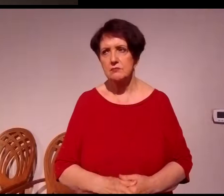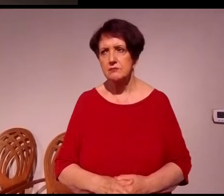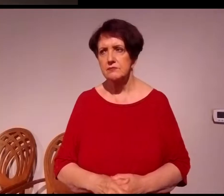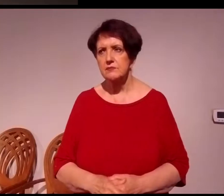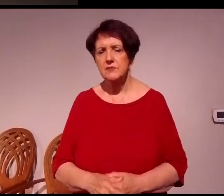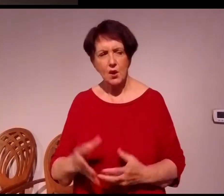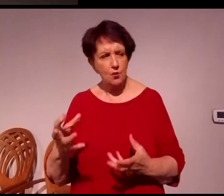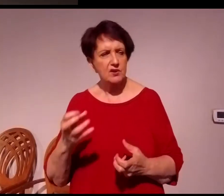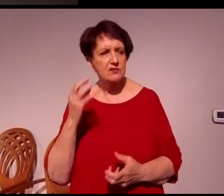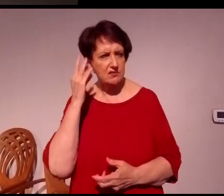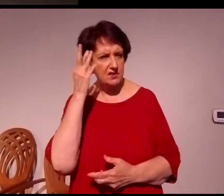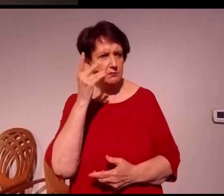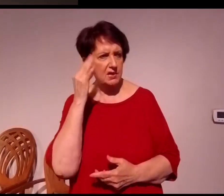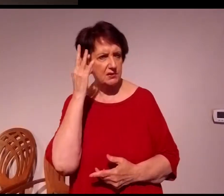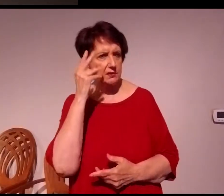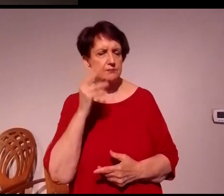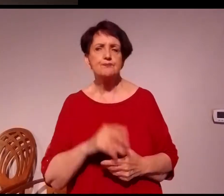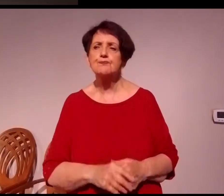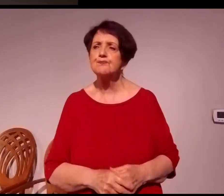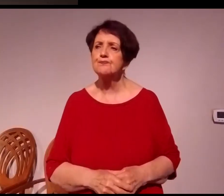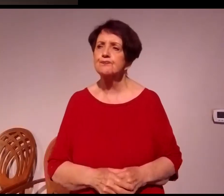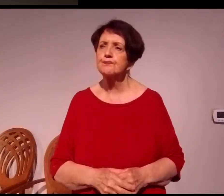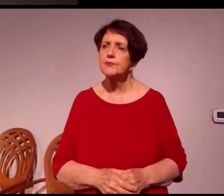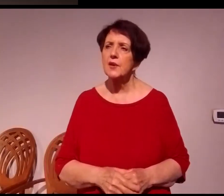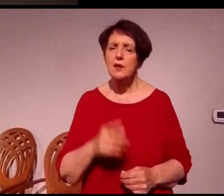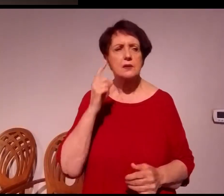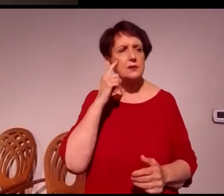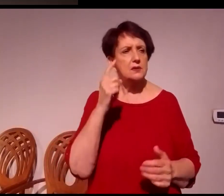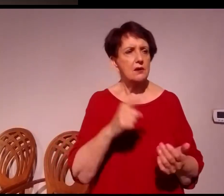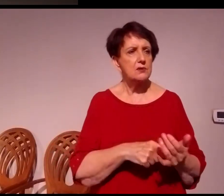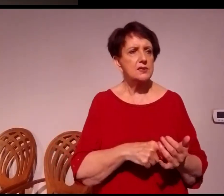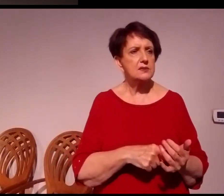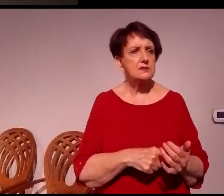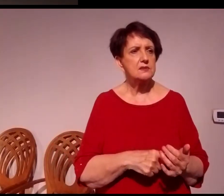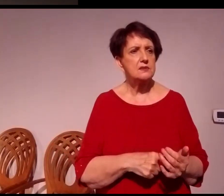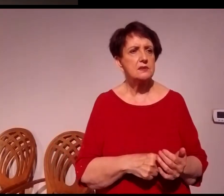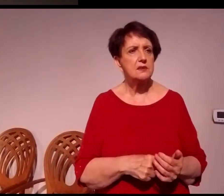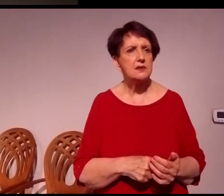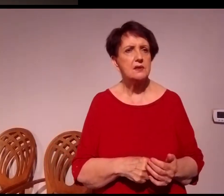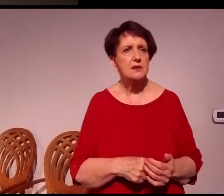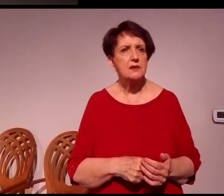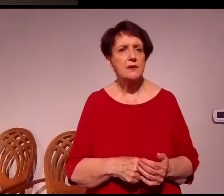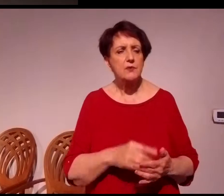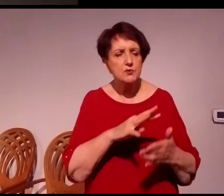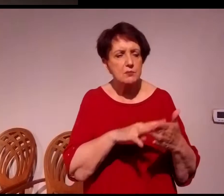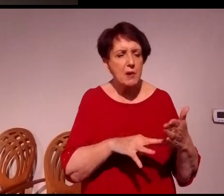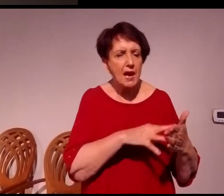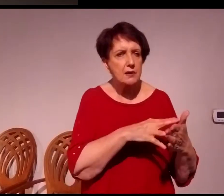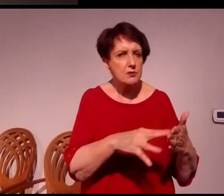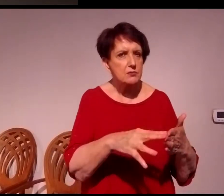I just want you to think about that for a minute and notice if there's a pattern.